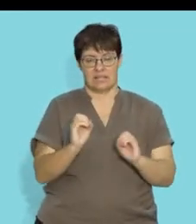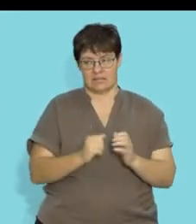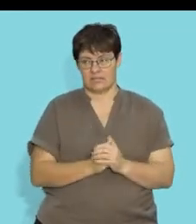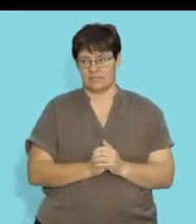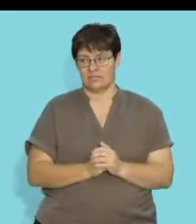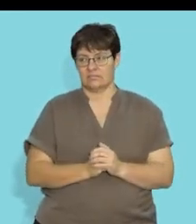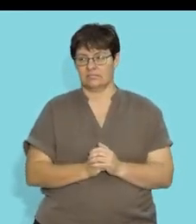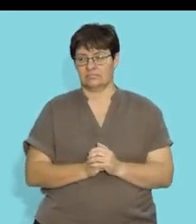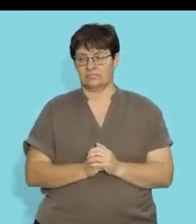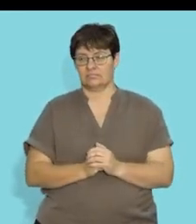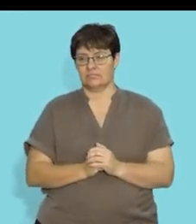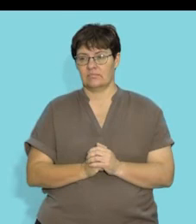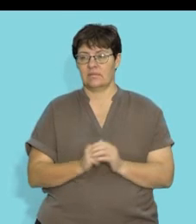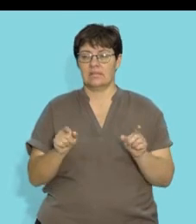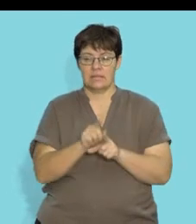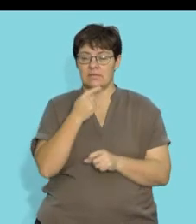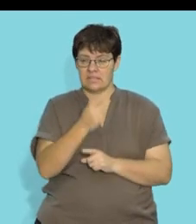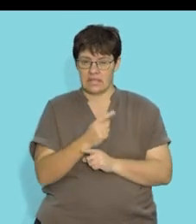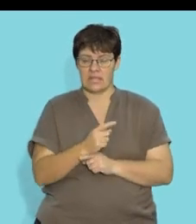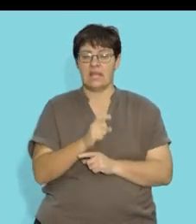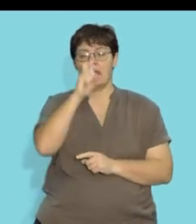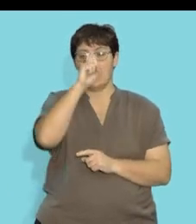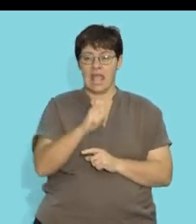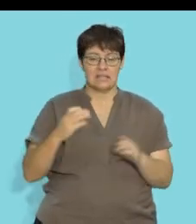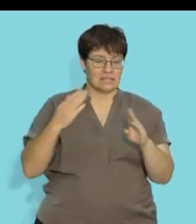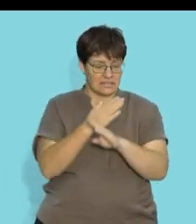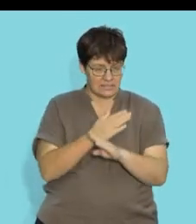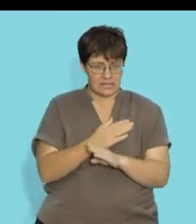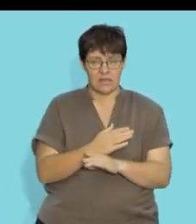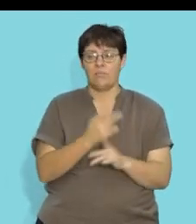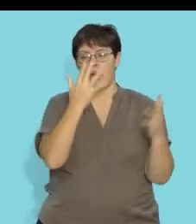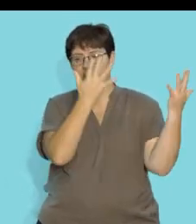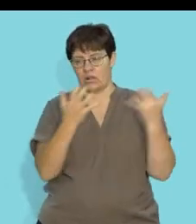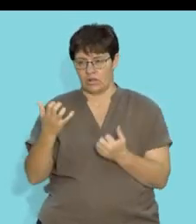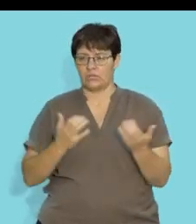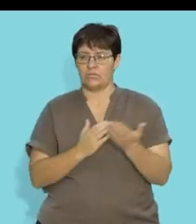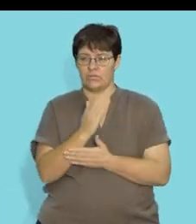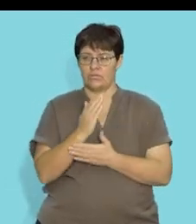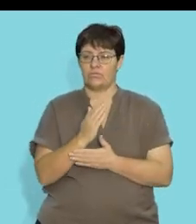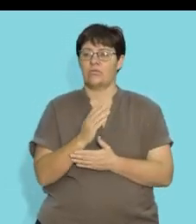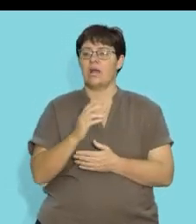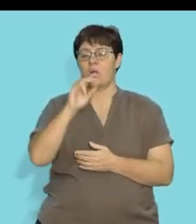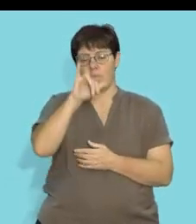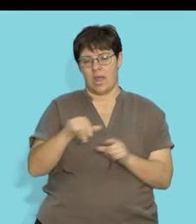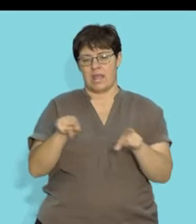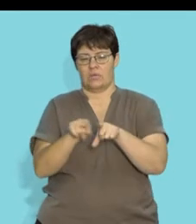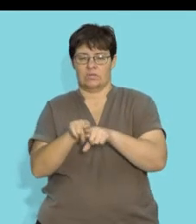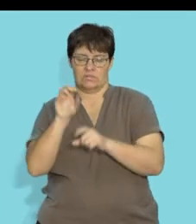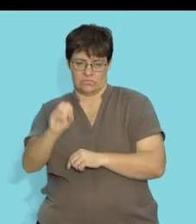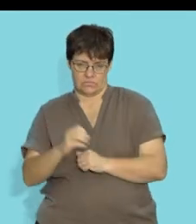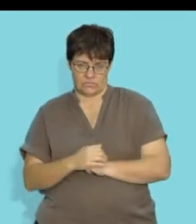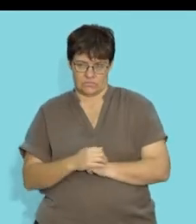x-intercept. Now, as I said, the x-intercept, we know, is calculated by letting the y be